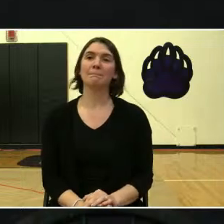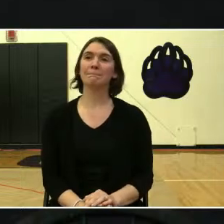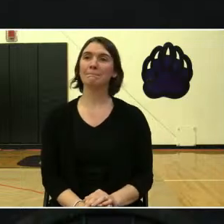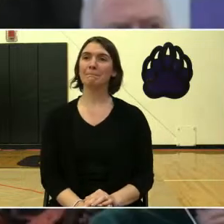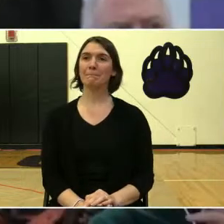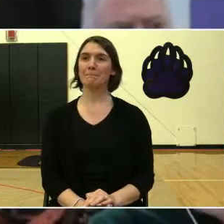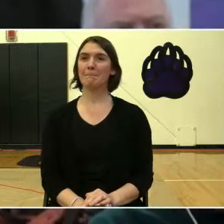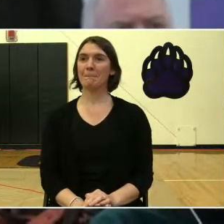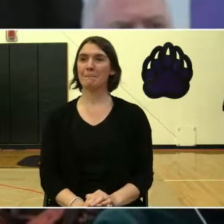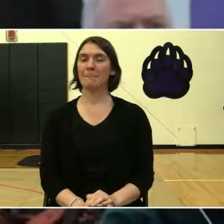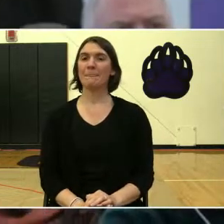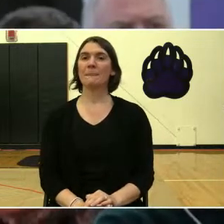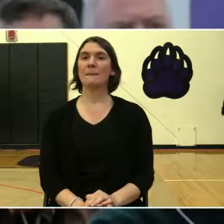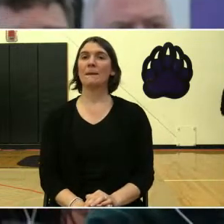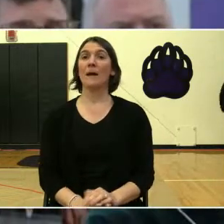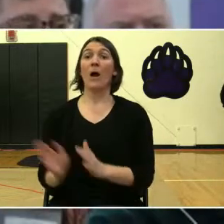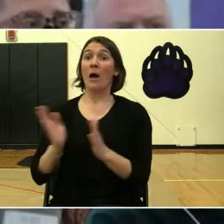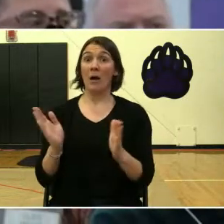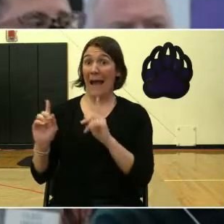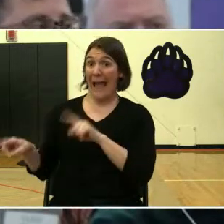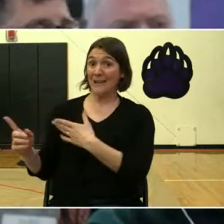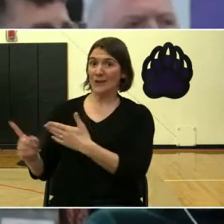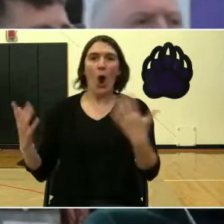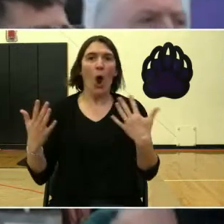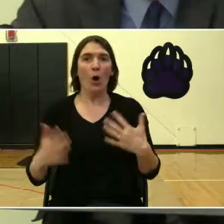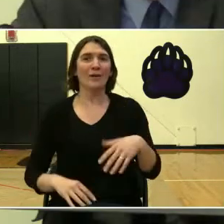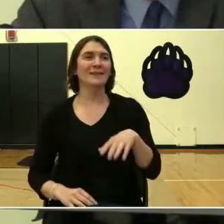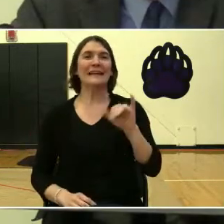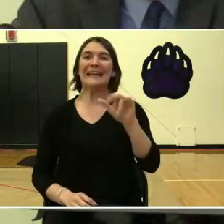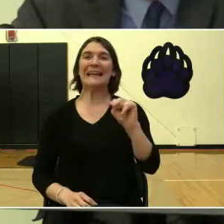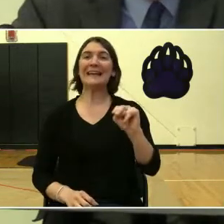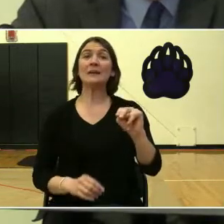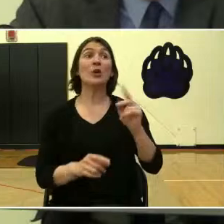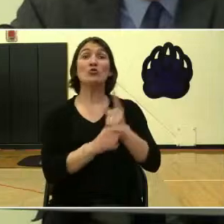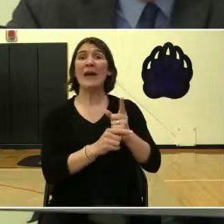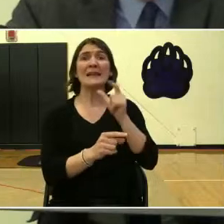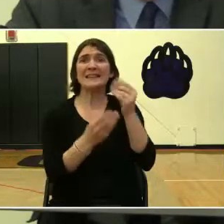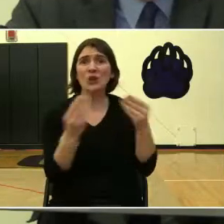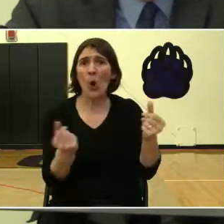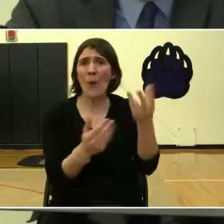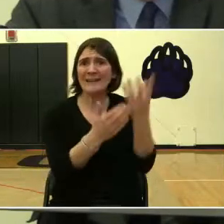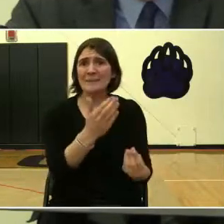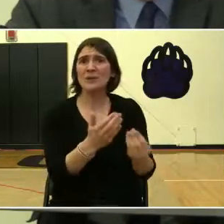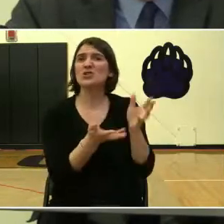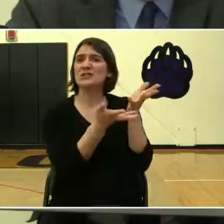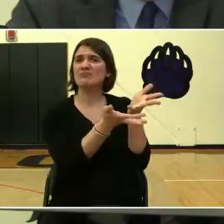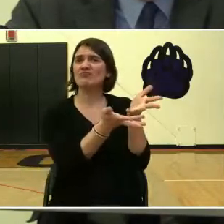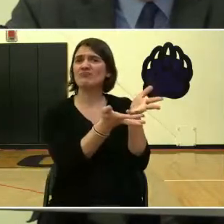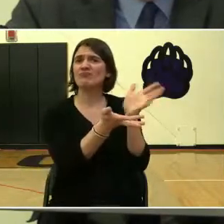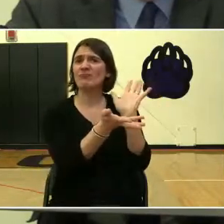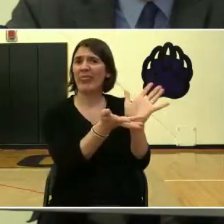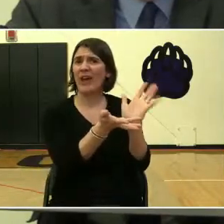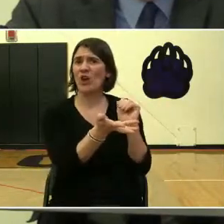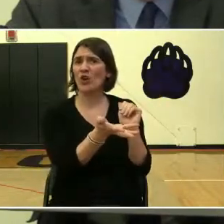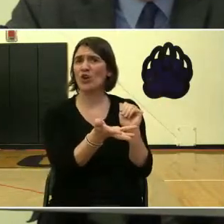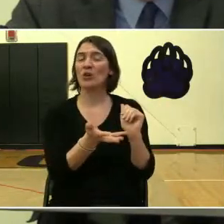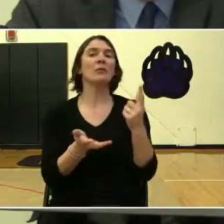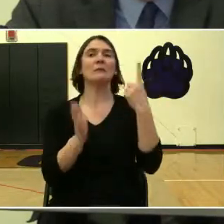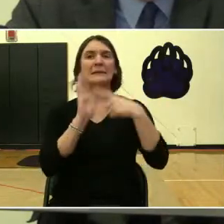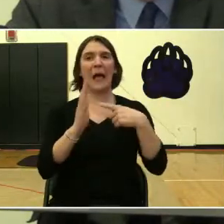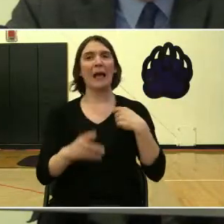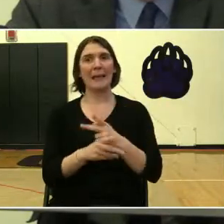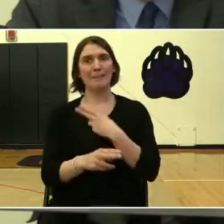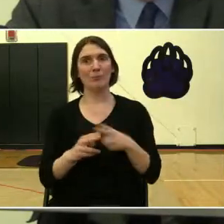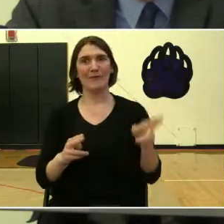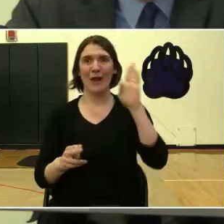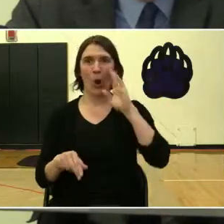please so go ahead and answer oh uh yeah it it doesn't go away it stays and uh a good example I I'll keep it really brief because